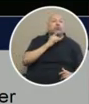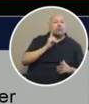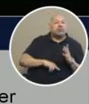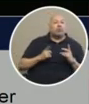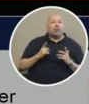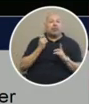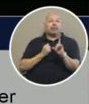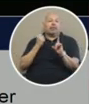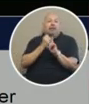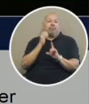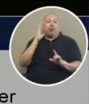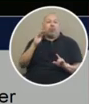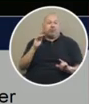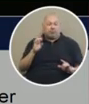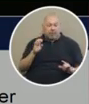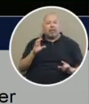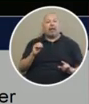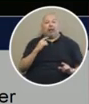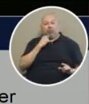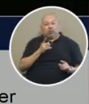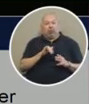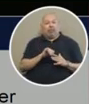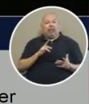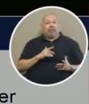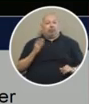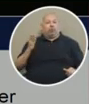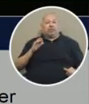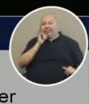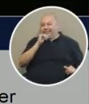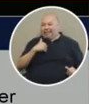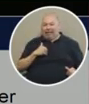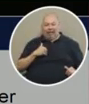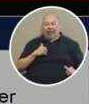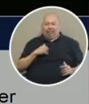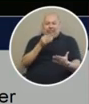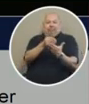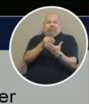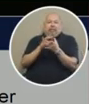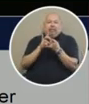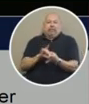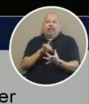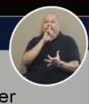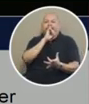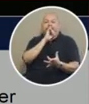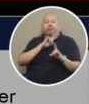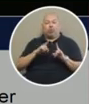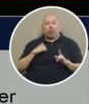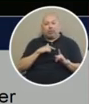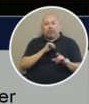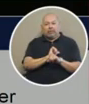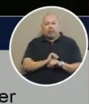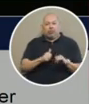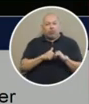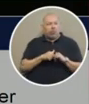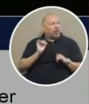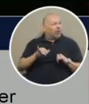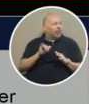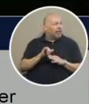impact is going to be. And I'll tell you that this presentation does not have the dollar amounts. We're continuing to work on